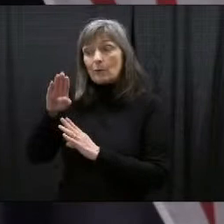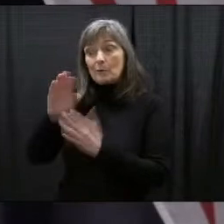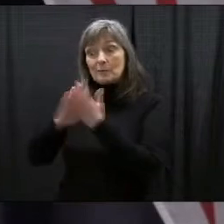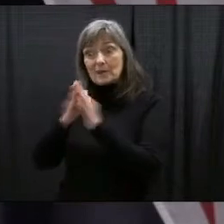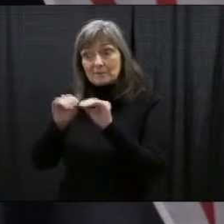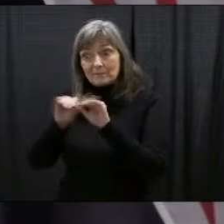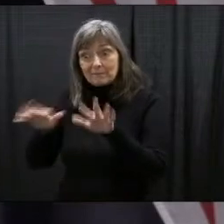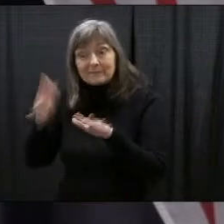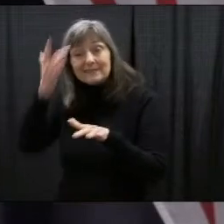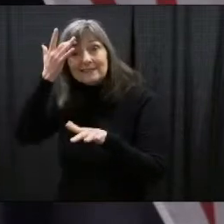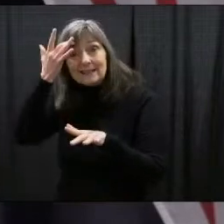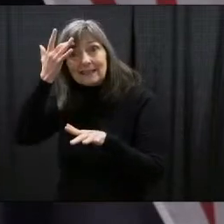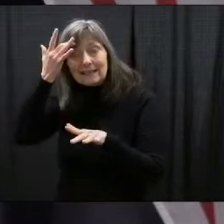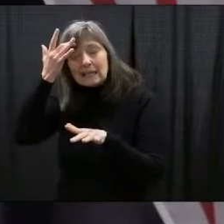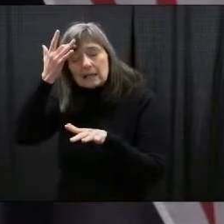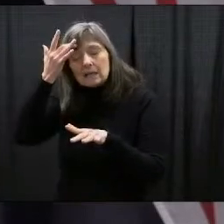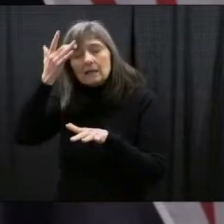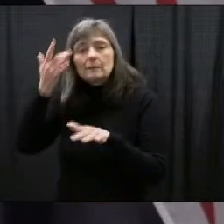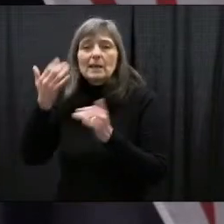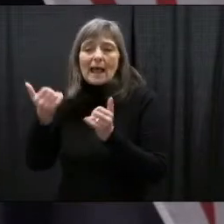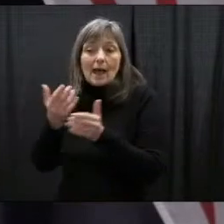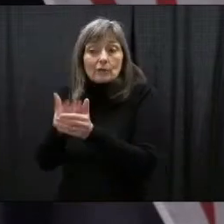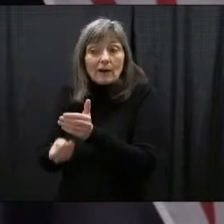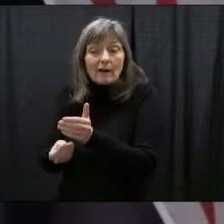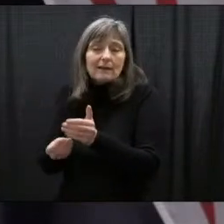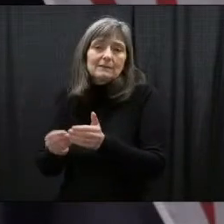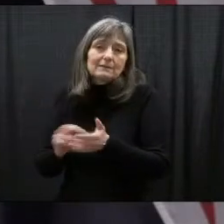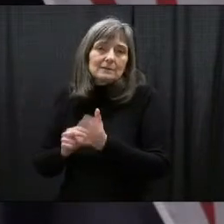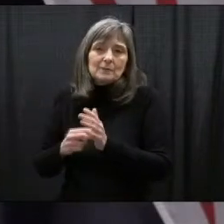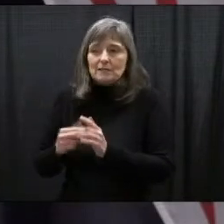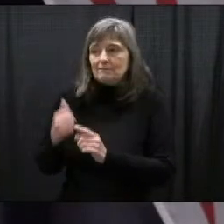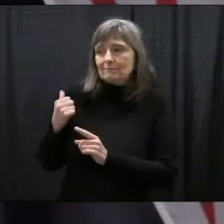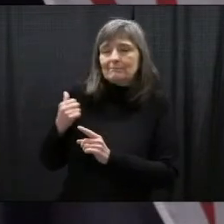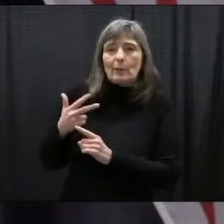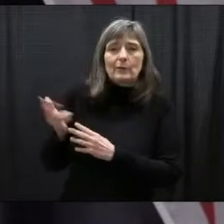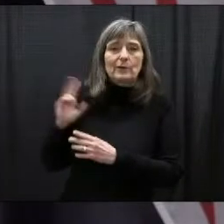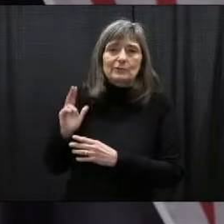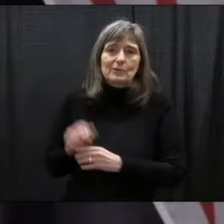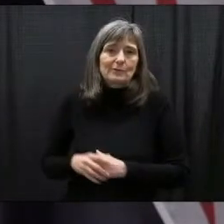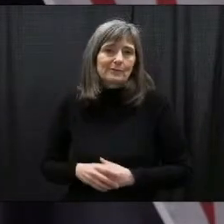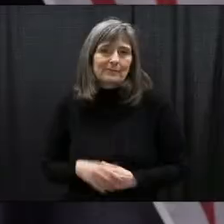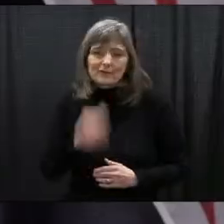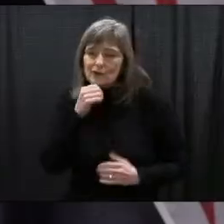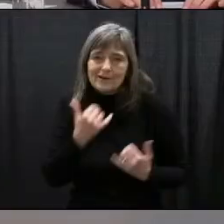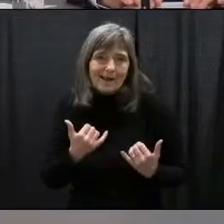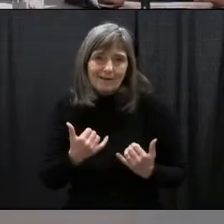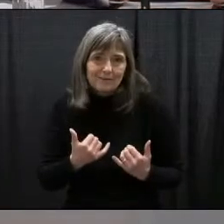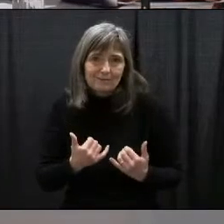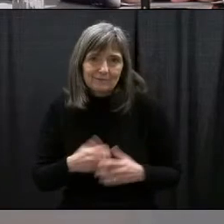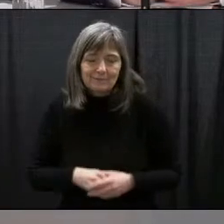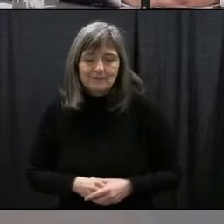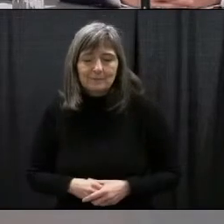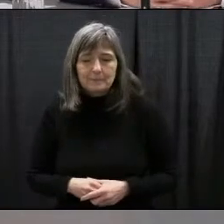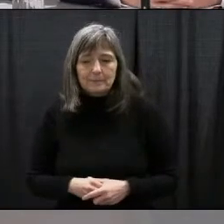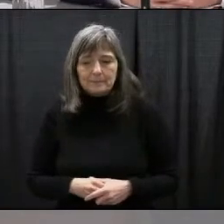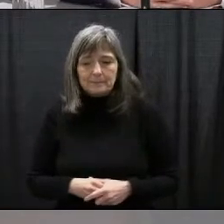So that's basically what we look at to determine that.